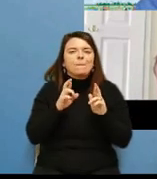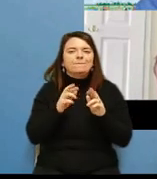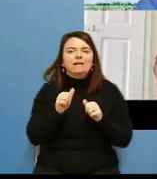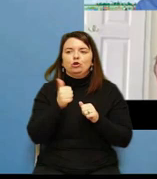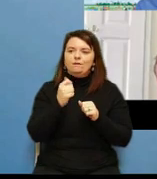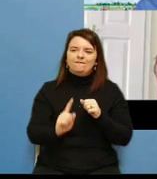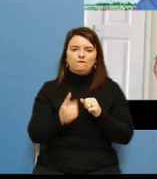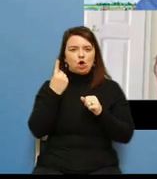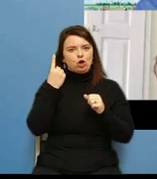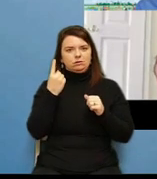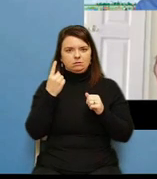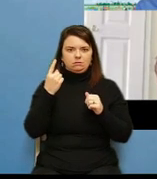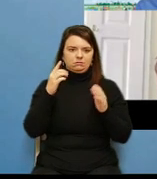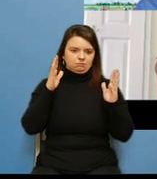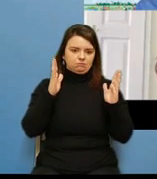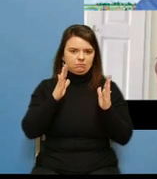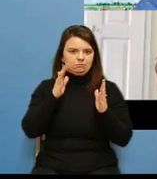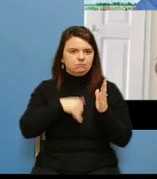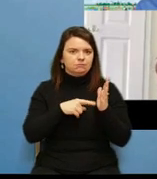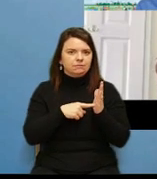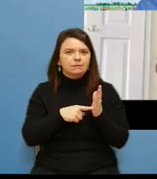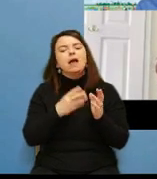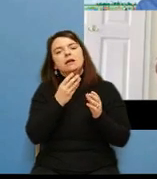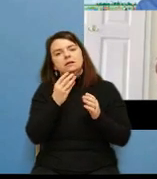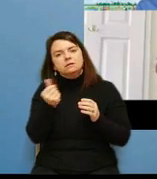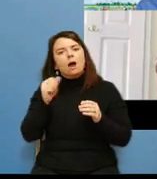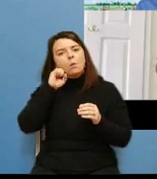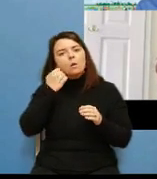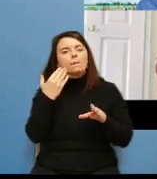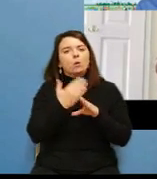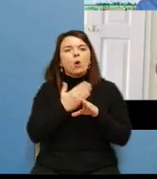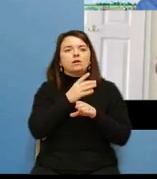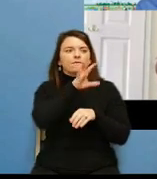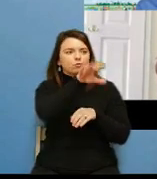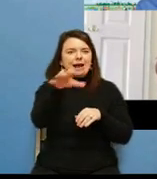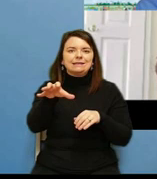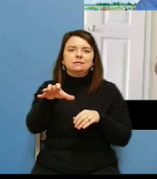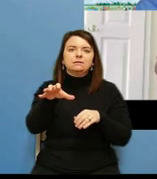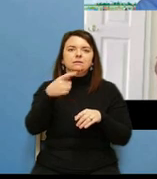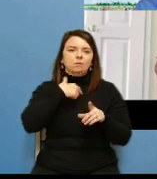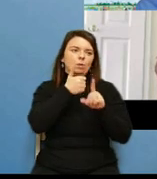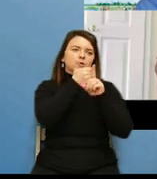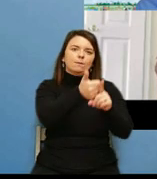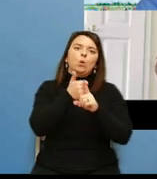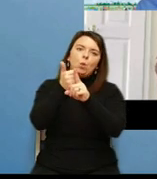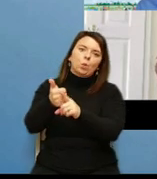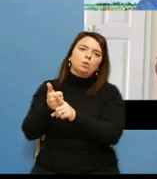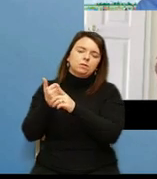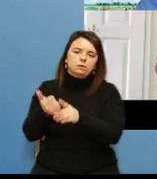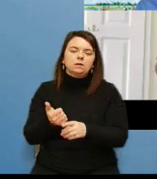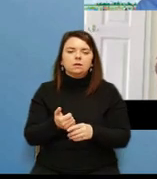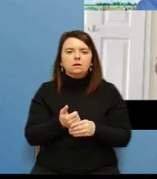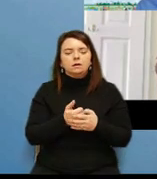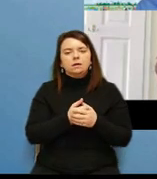and hopefully that is a good first cut. But some of it will be worked on primarily by practices